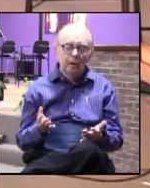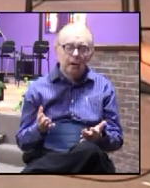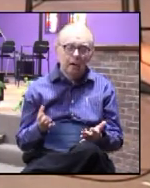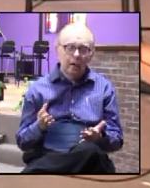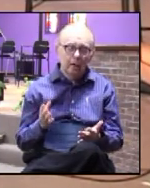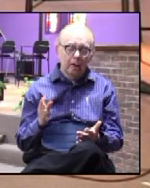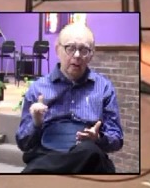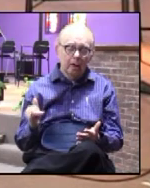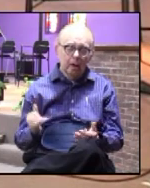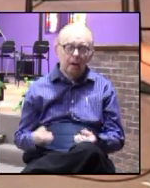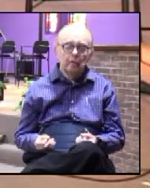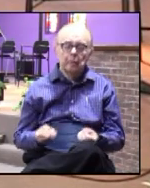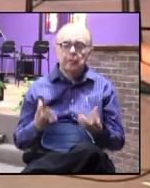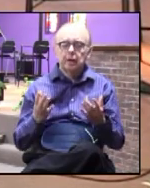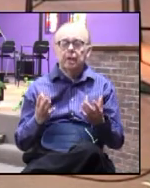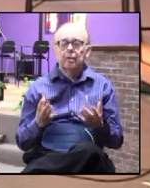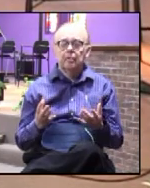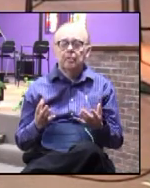by many